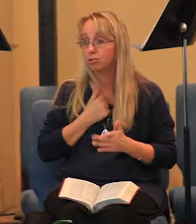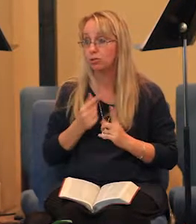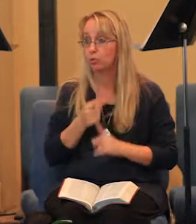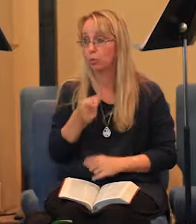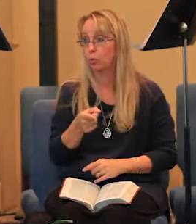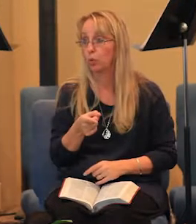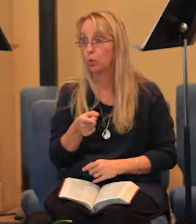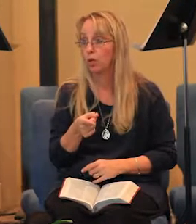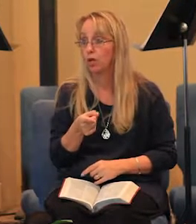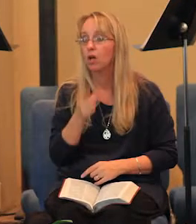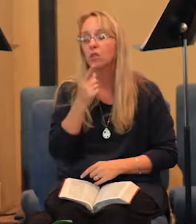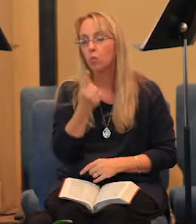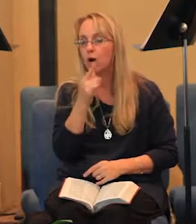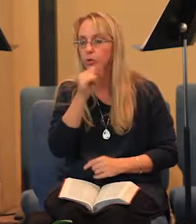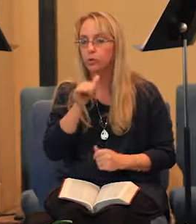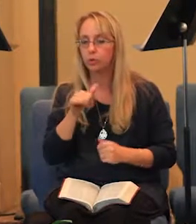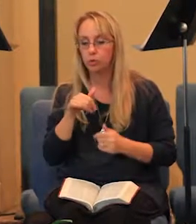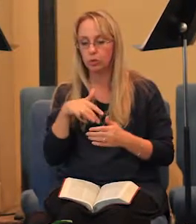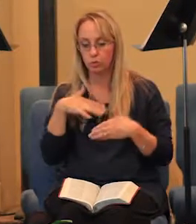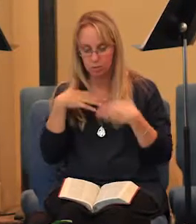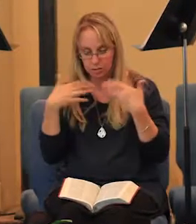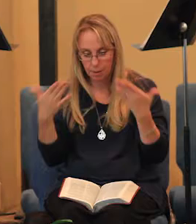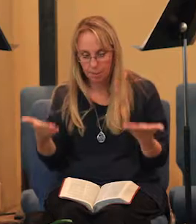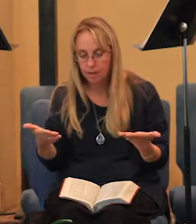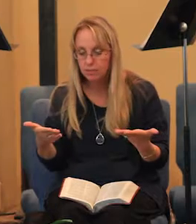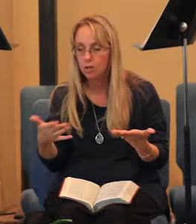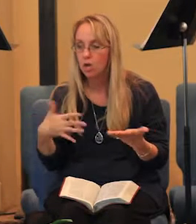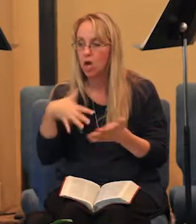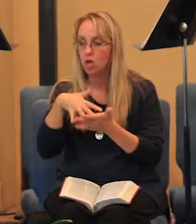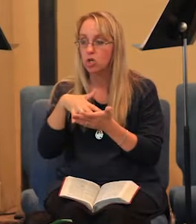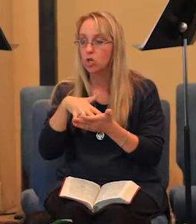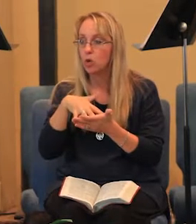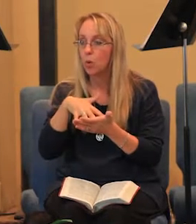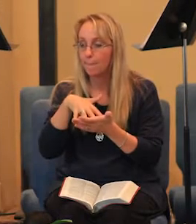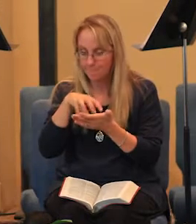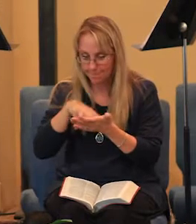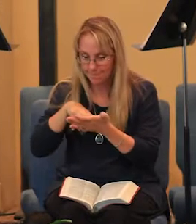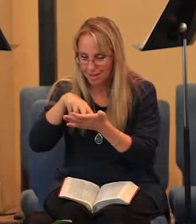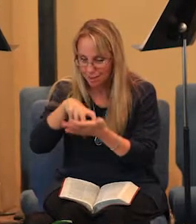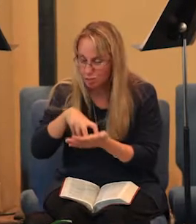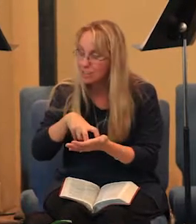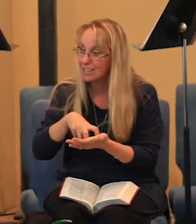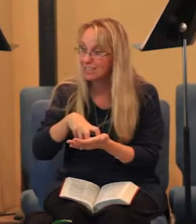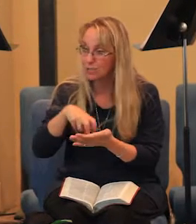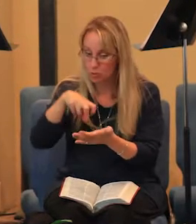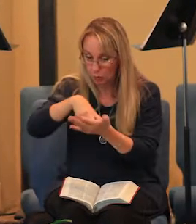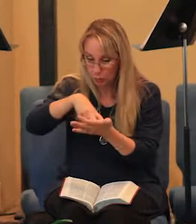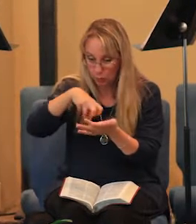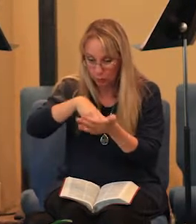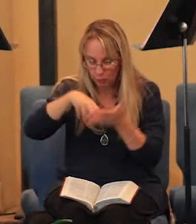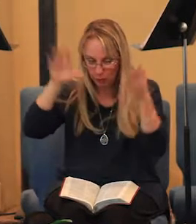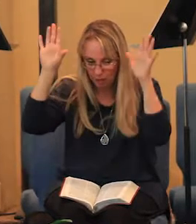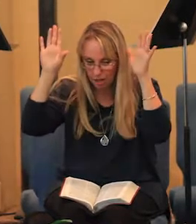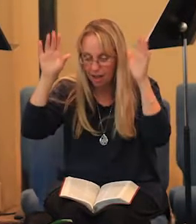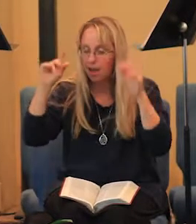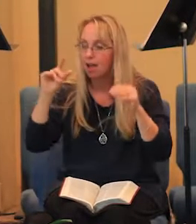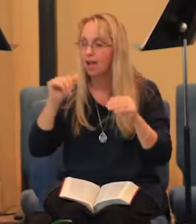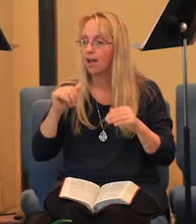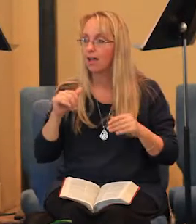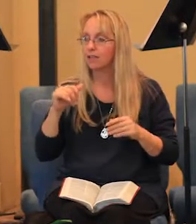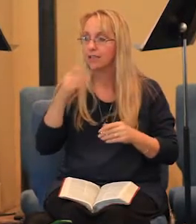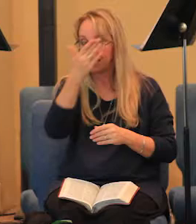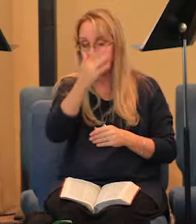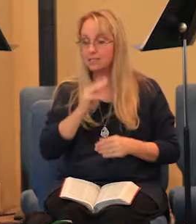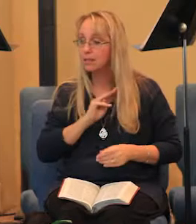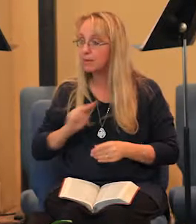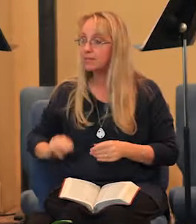you submit to, that you bend a knee to, that you surrender yourself to. He is the Messiah.